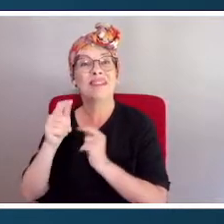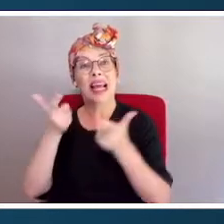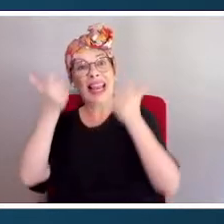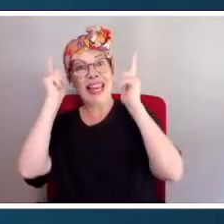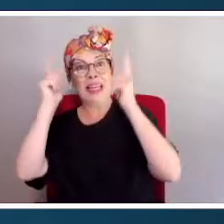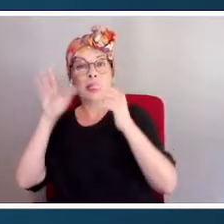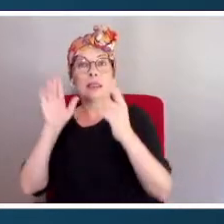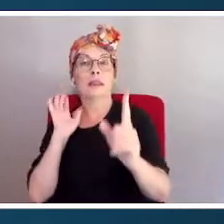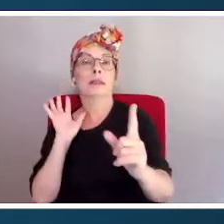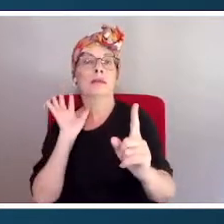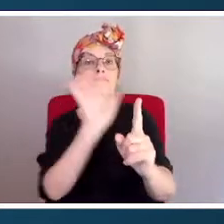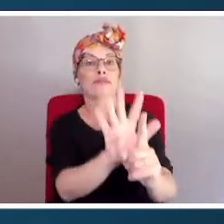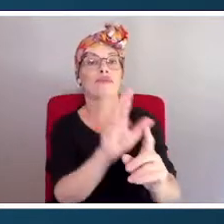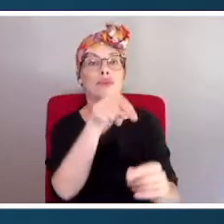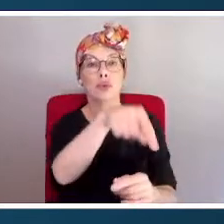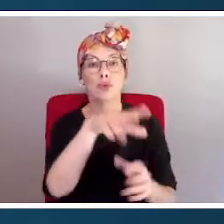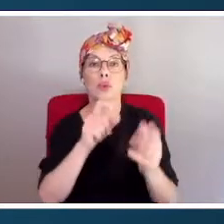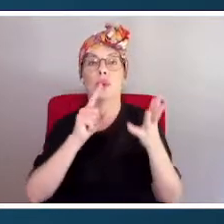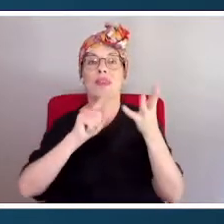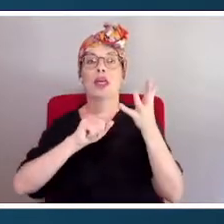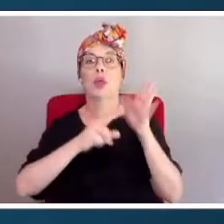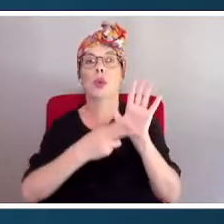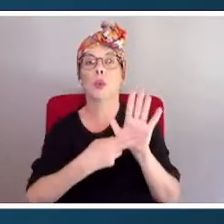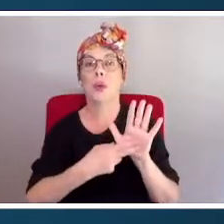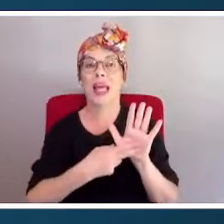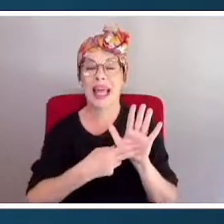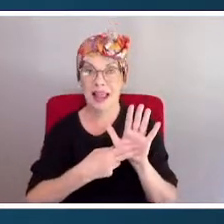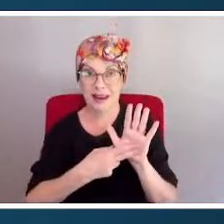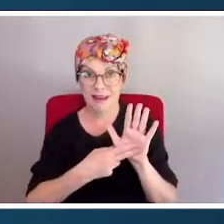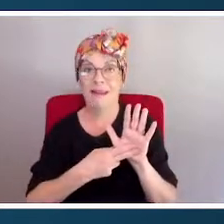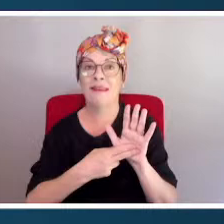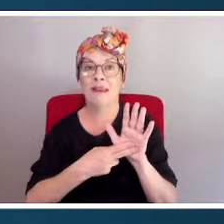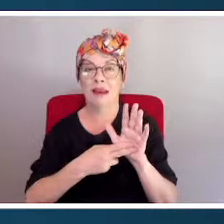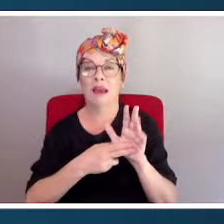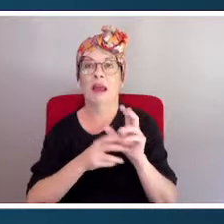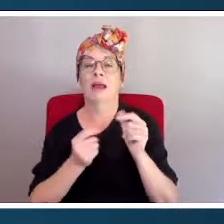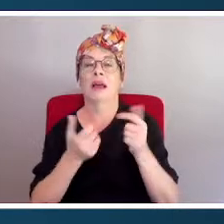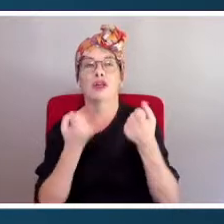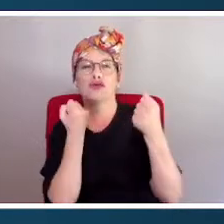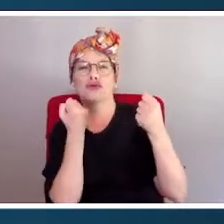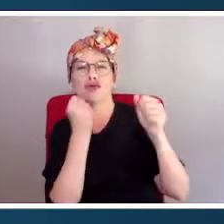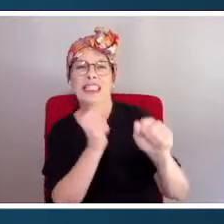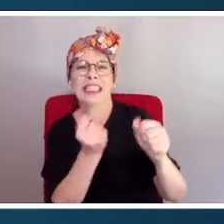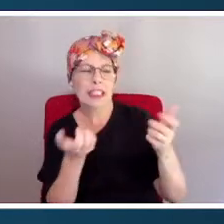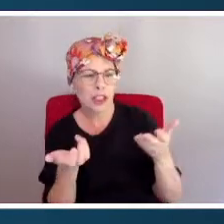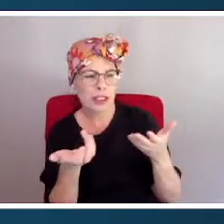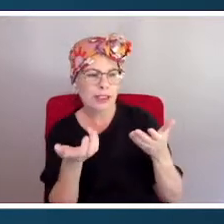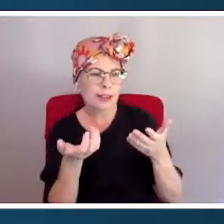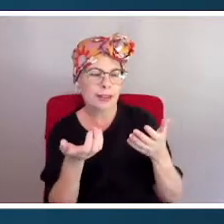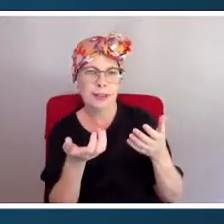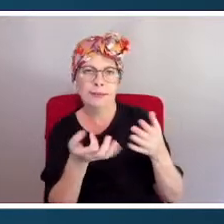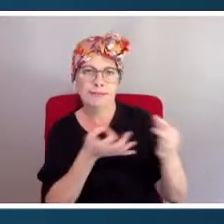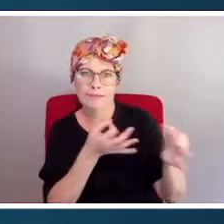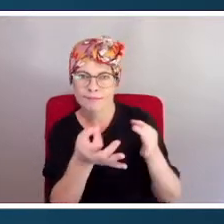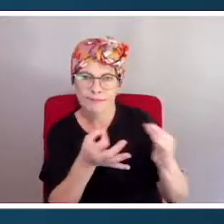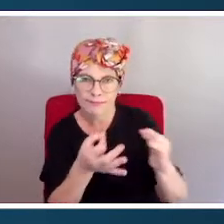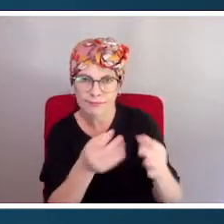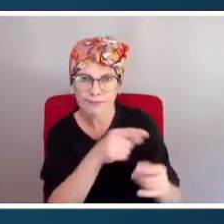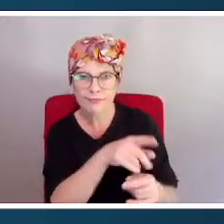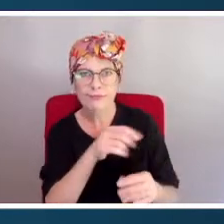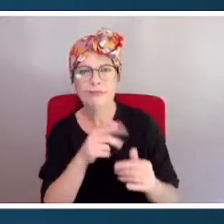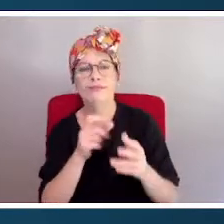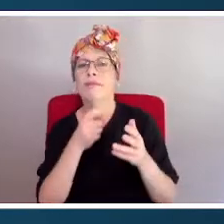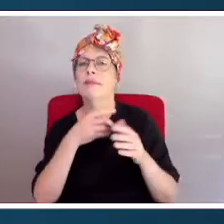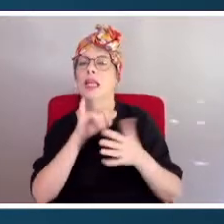Strategic Development Goals, the SDG Summit in New York. At this SDG stocktake, it was clear that